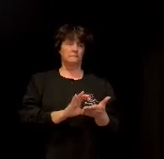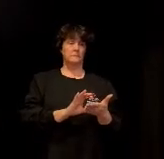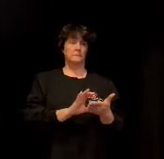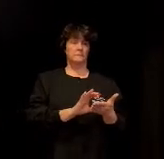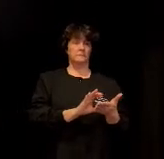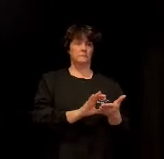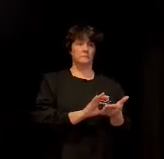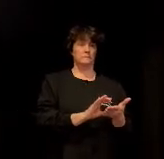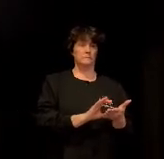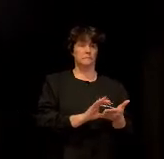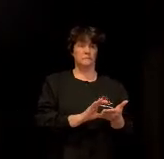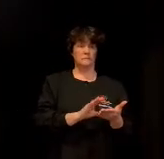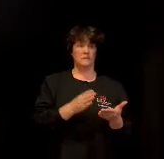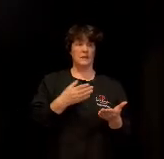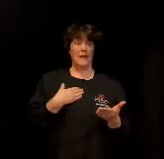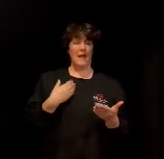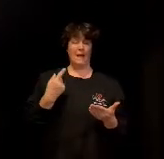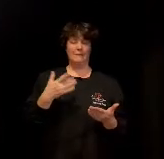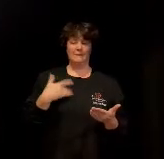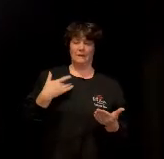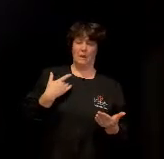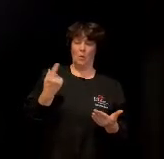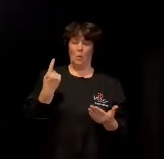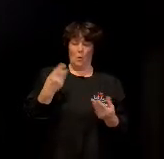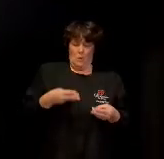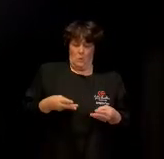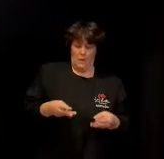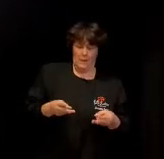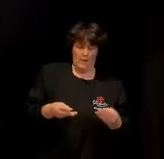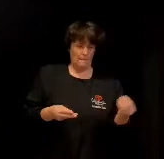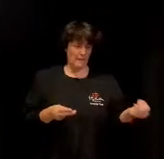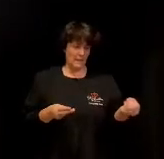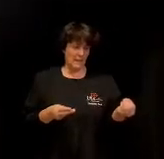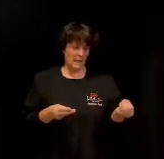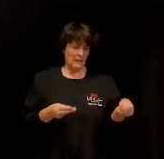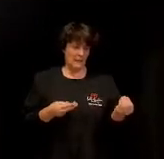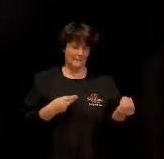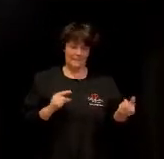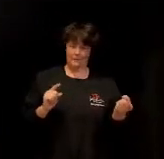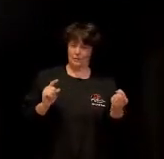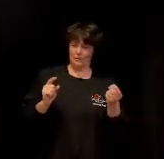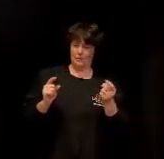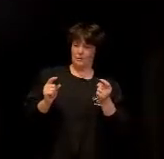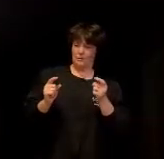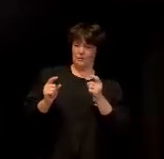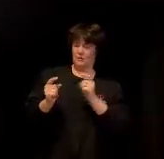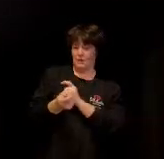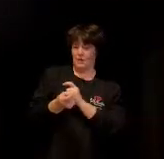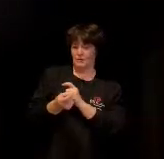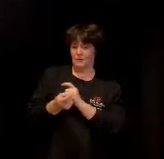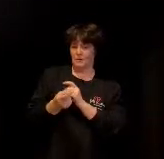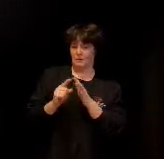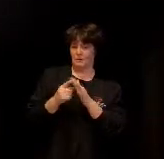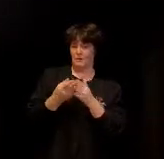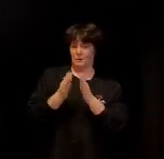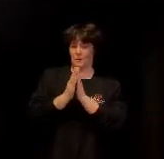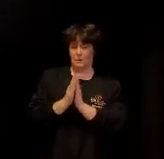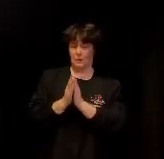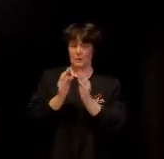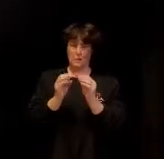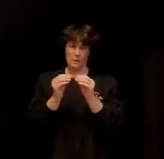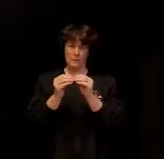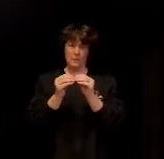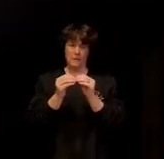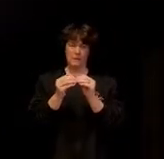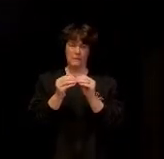I was going in one direction on Monday, and then things kind of got shifted on me as I began to pray a little more and got